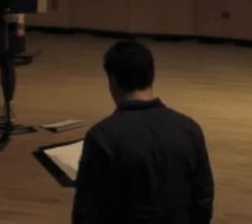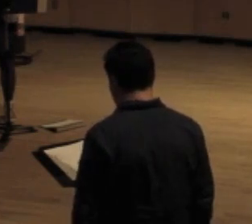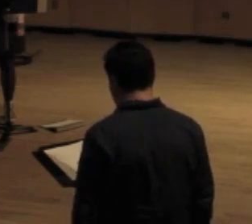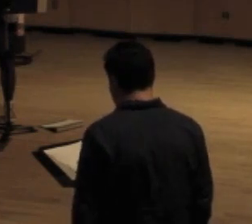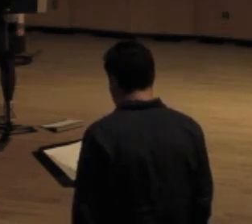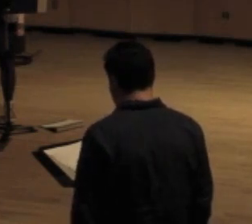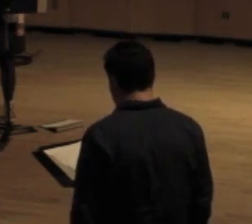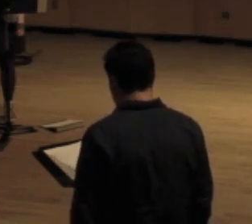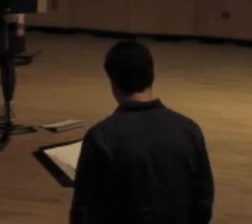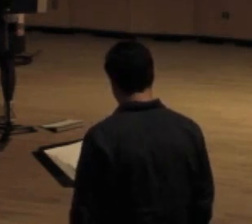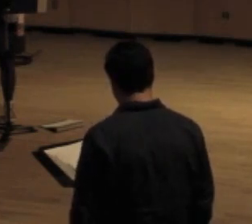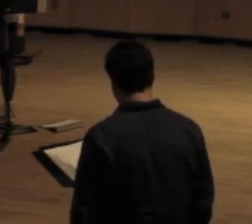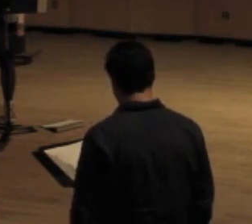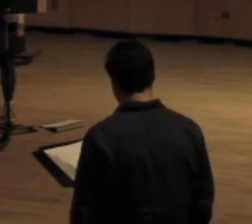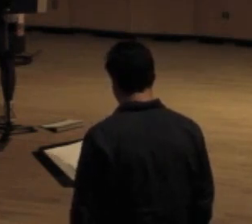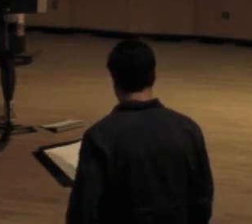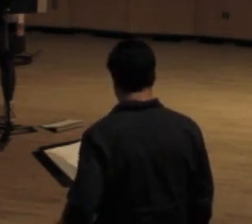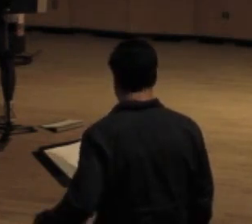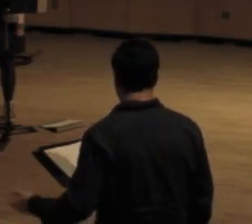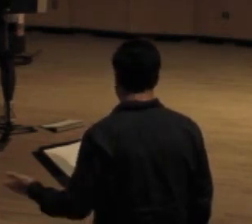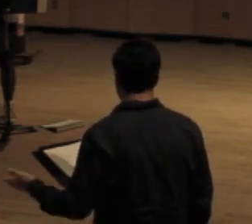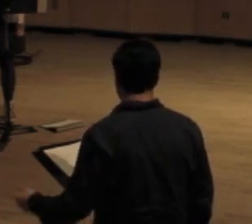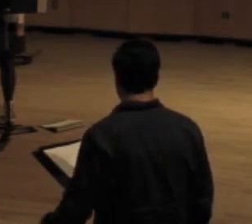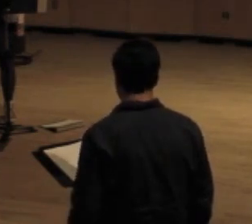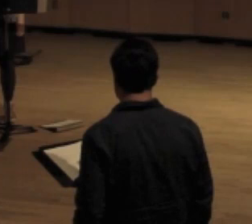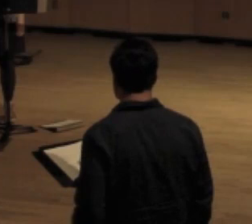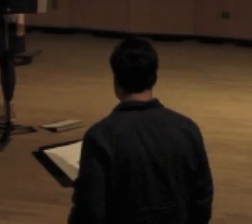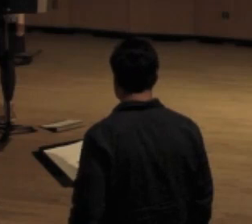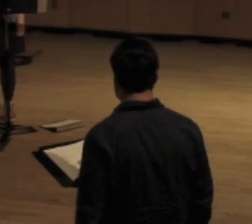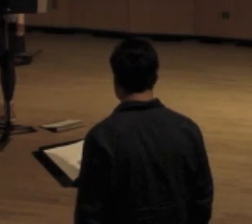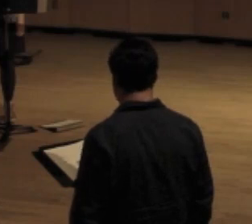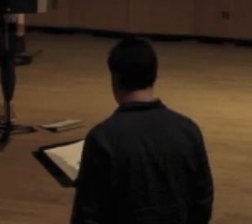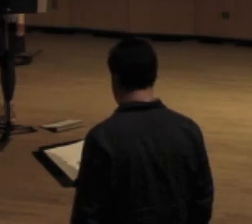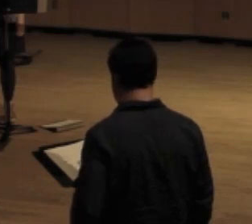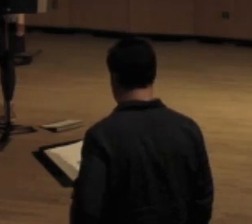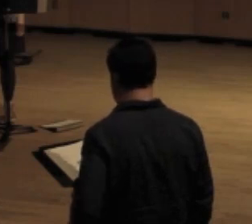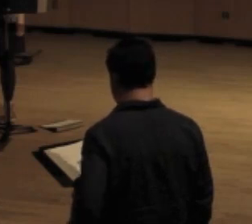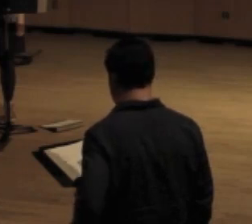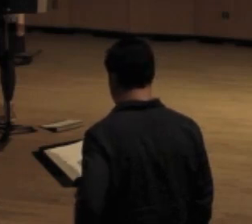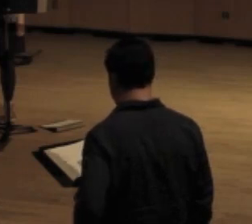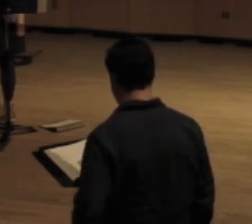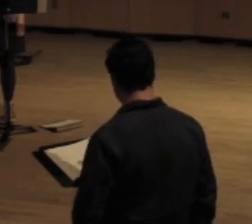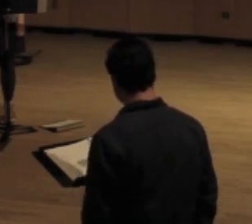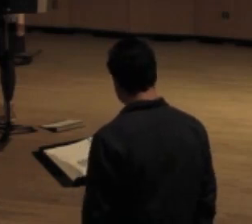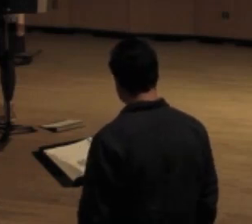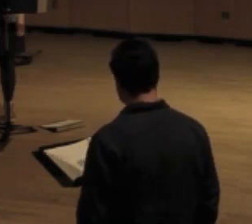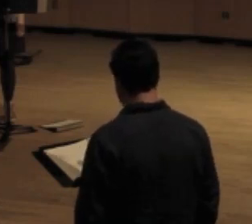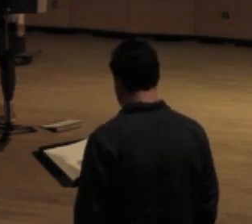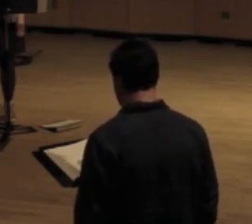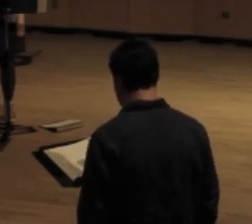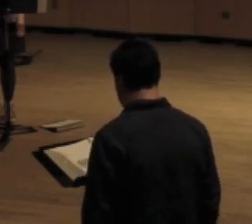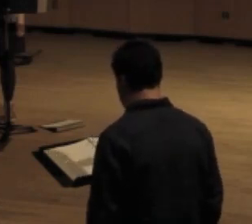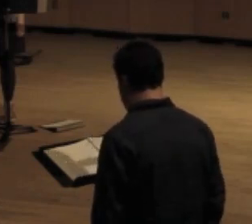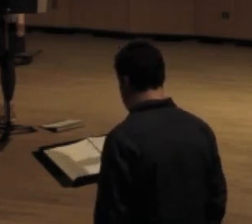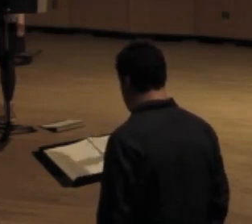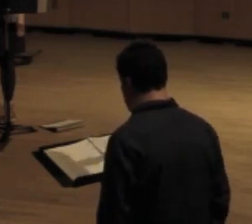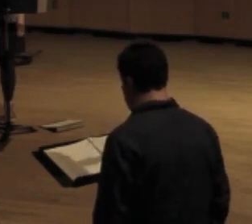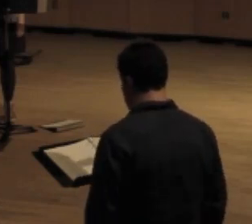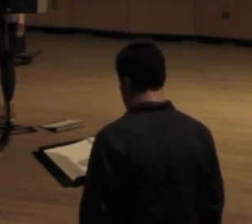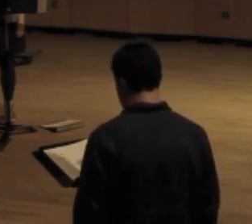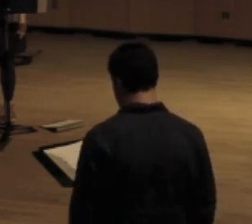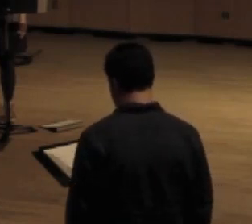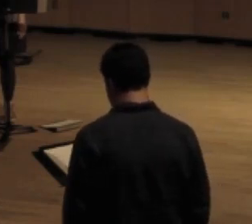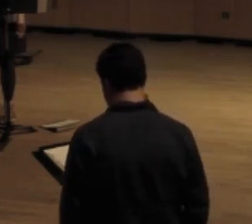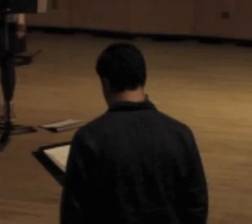and read I can clean up the house good but shouldn't you